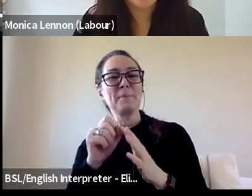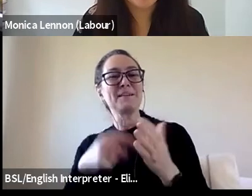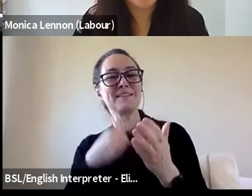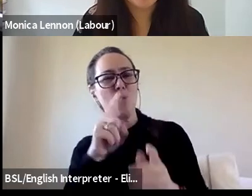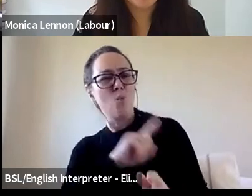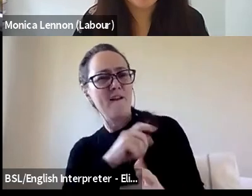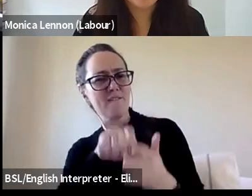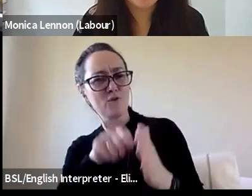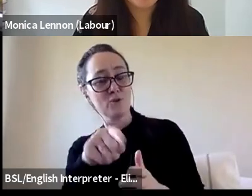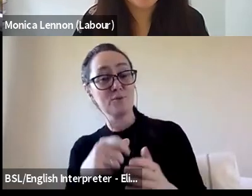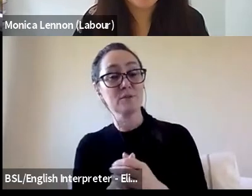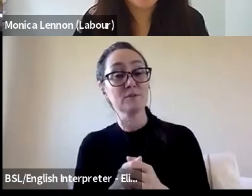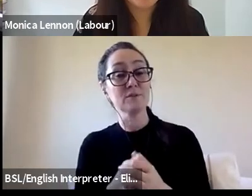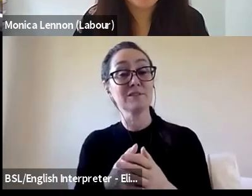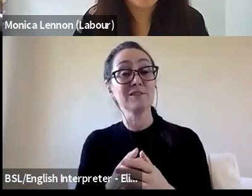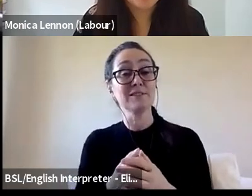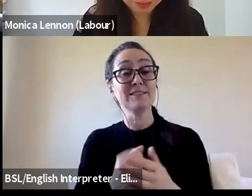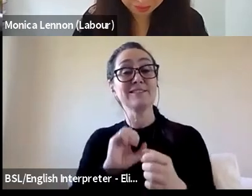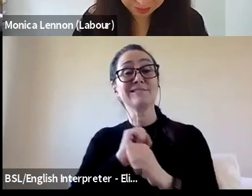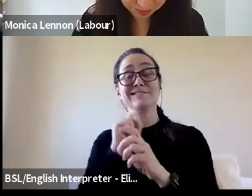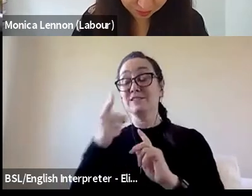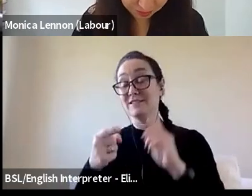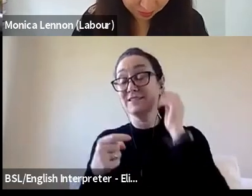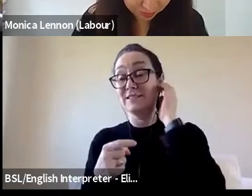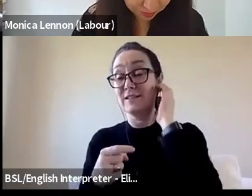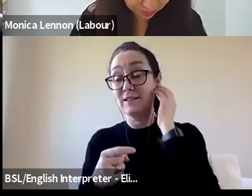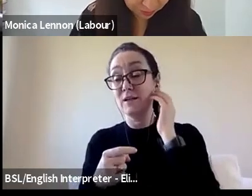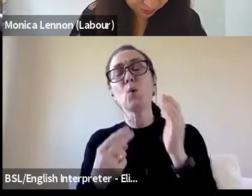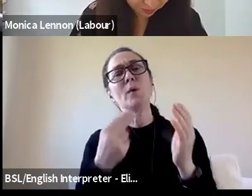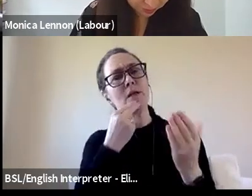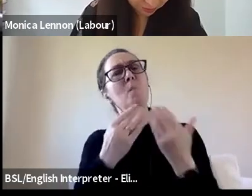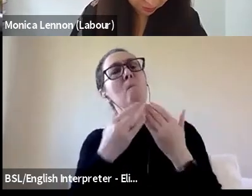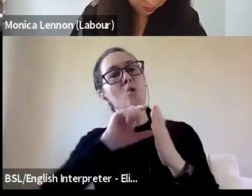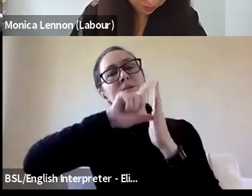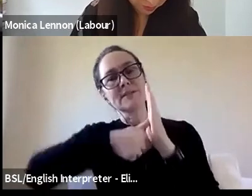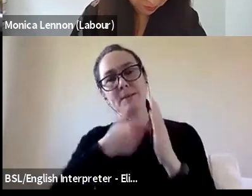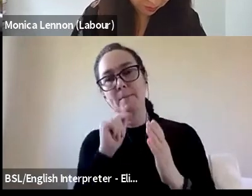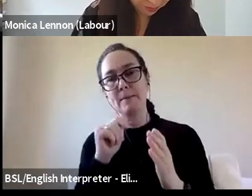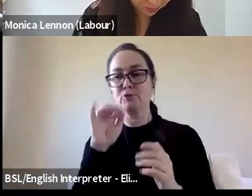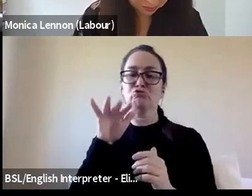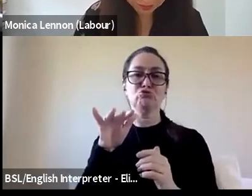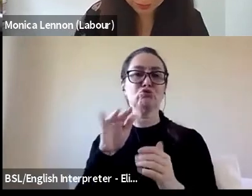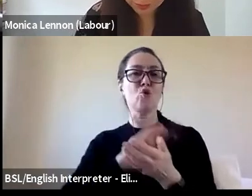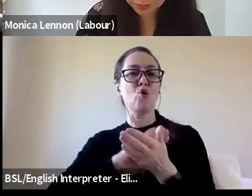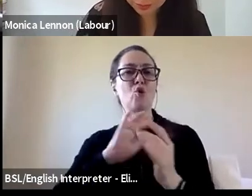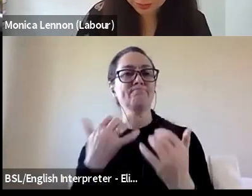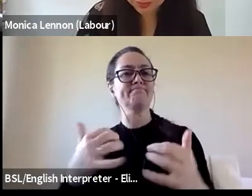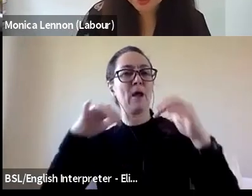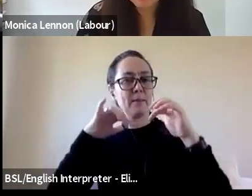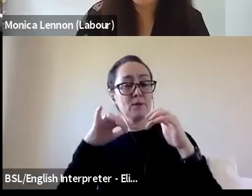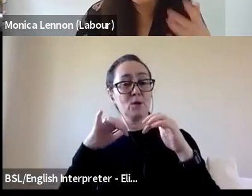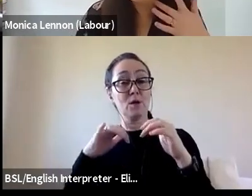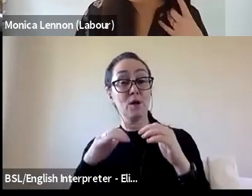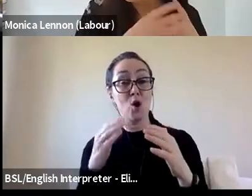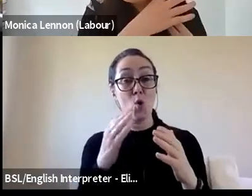Because we need more disabled people in Holyrood. We have a real chance of getting our first ever